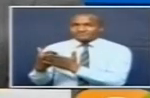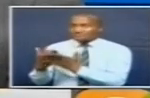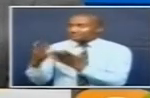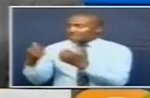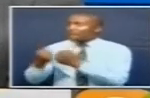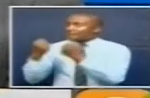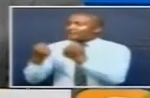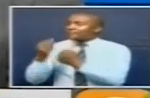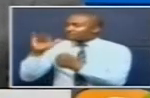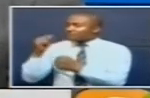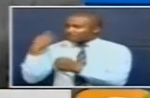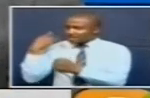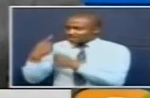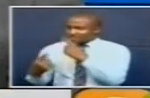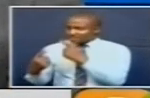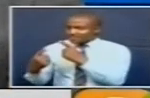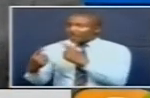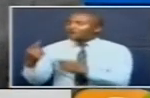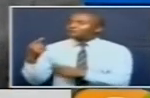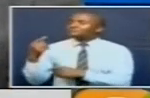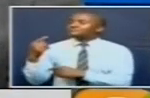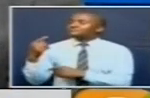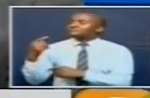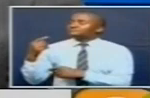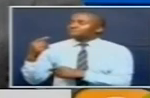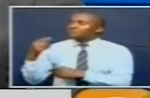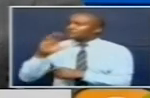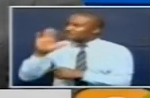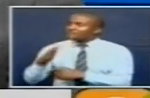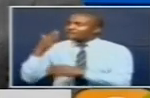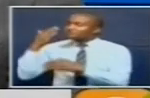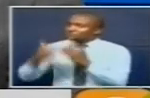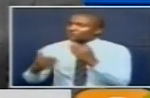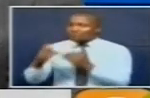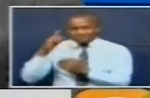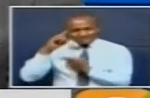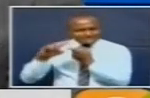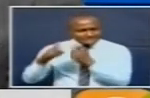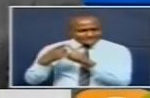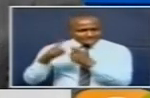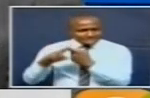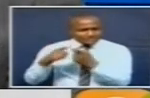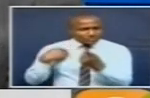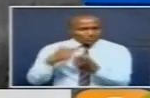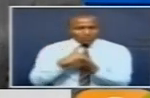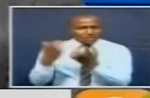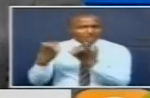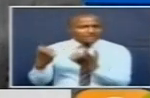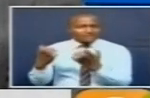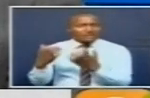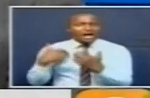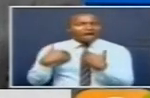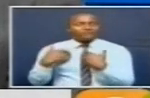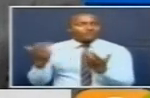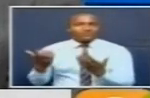since last year, we had never stopped and reflected as a country in terms of what type of election we need to have come August this